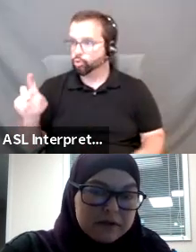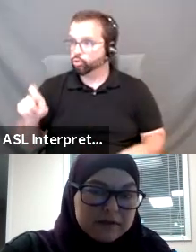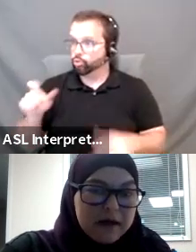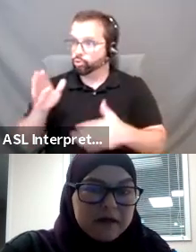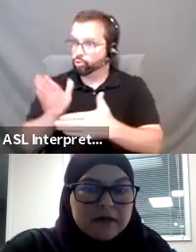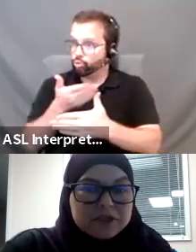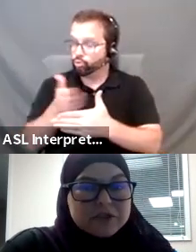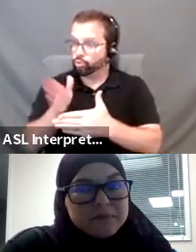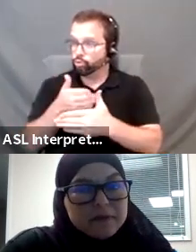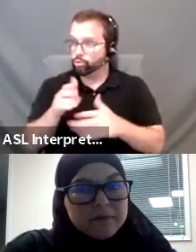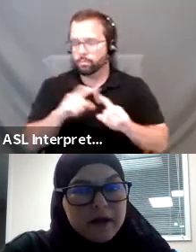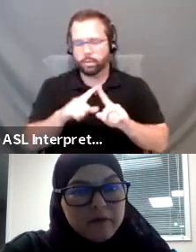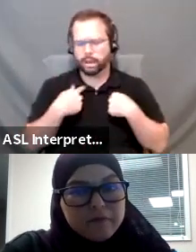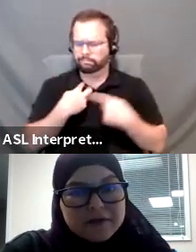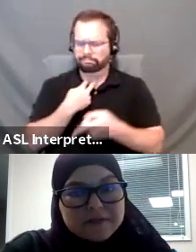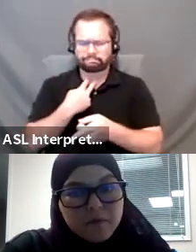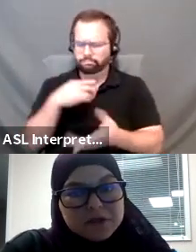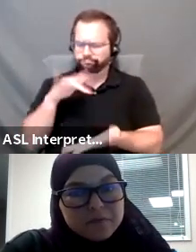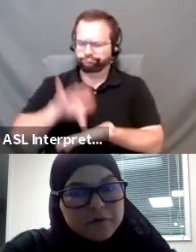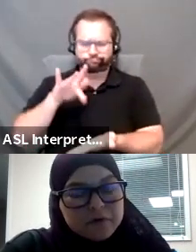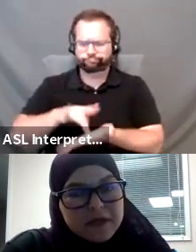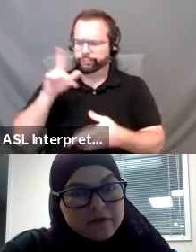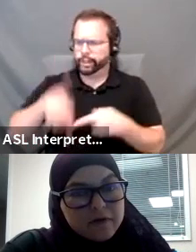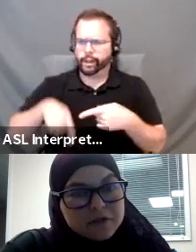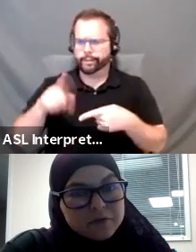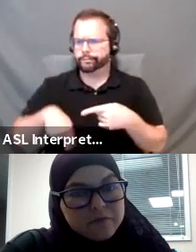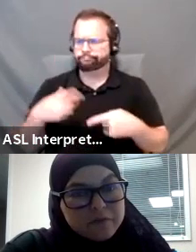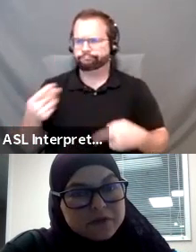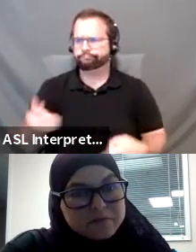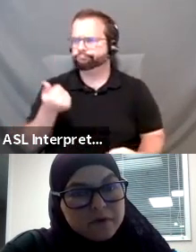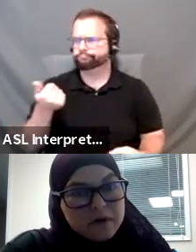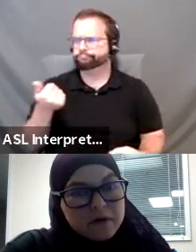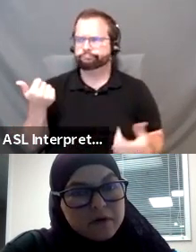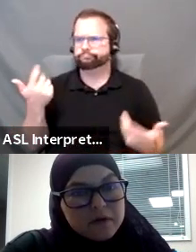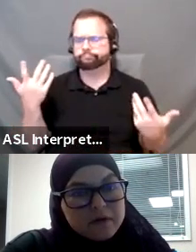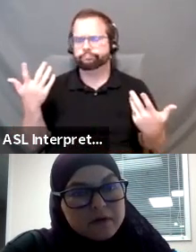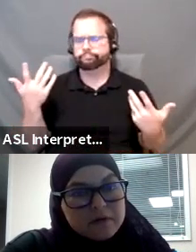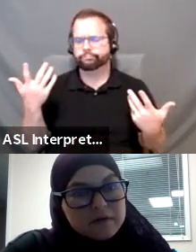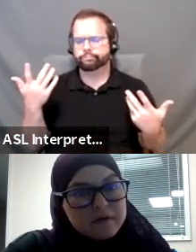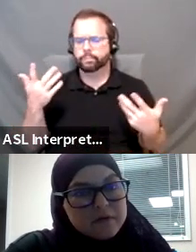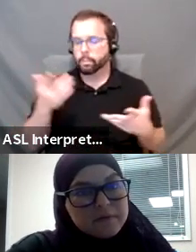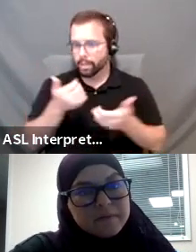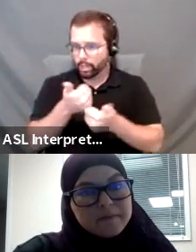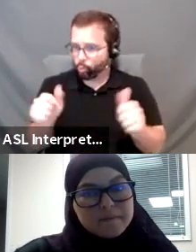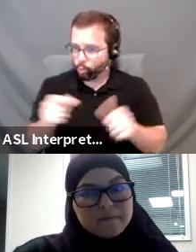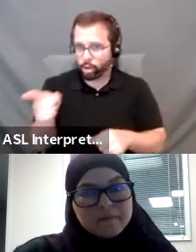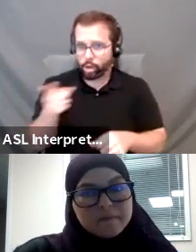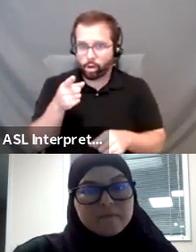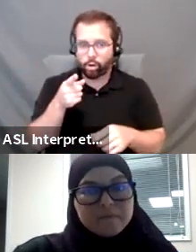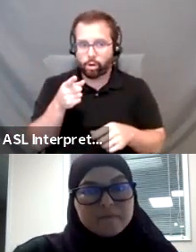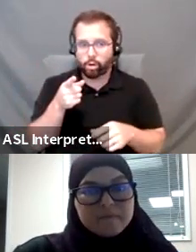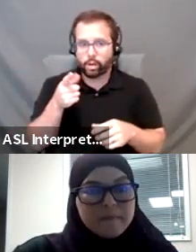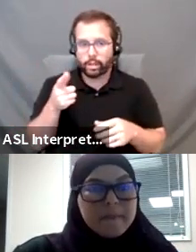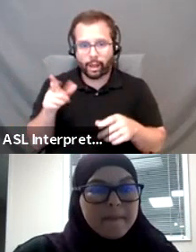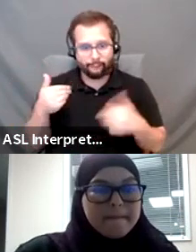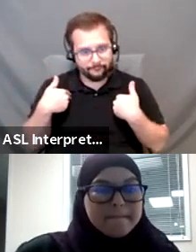Plus or anything like that, just to like for us to watch a movie all together on Zoom for the peer support? This is